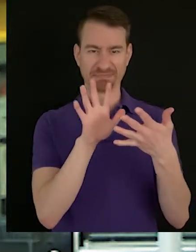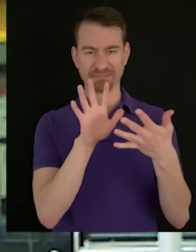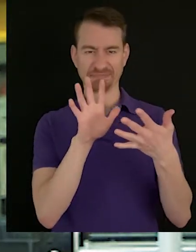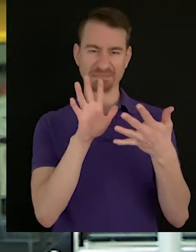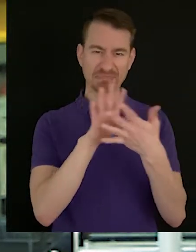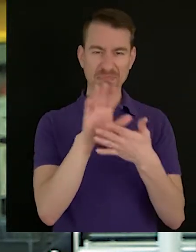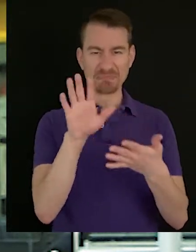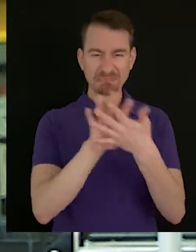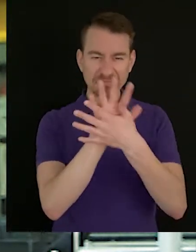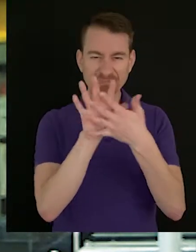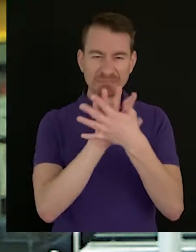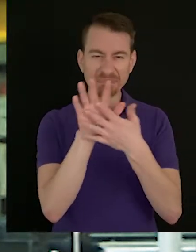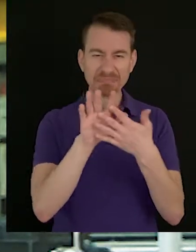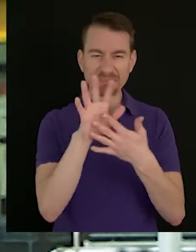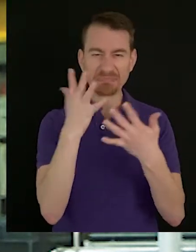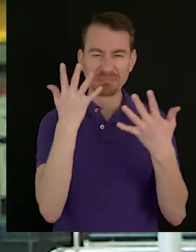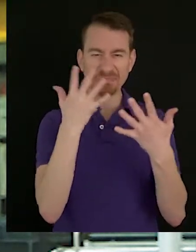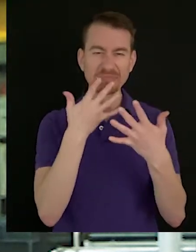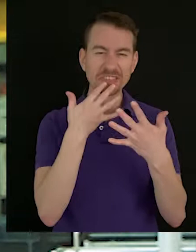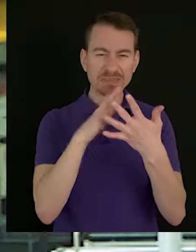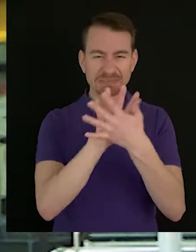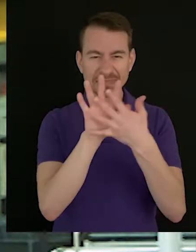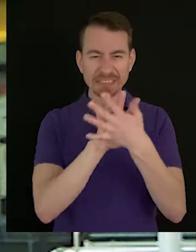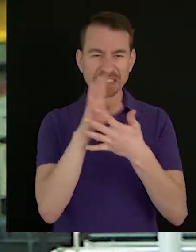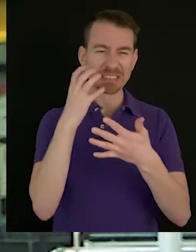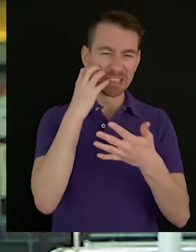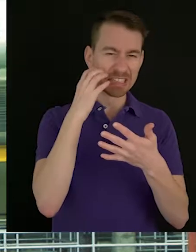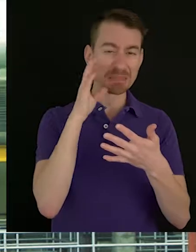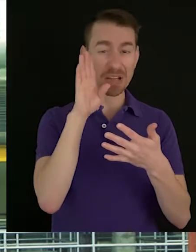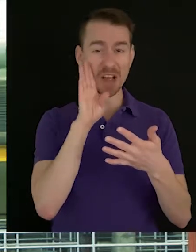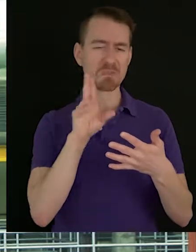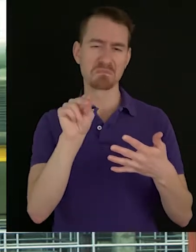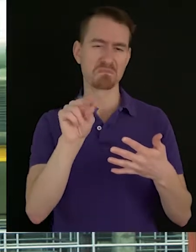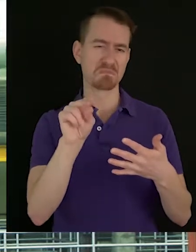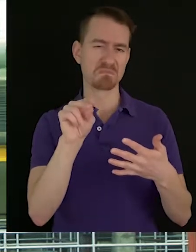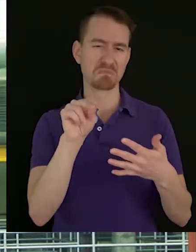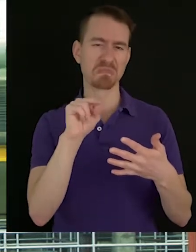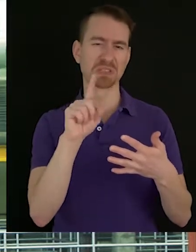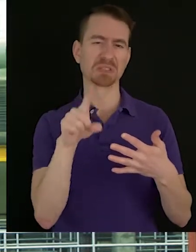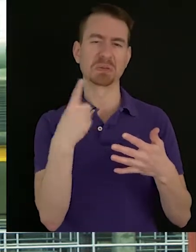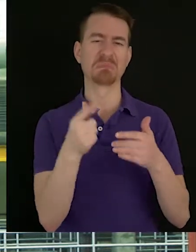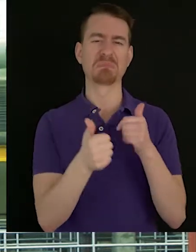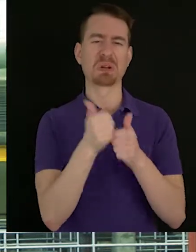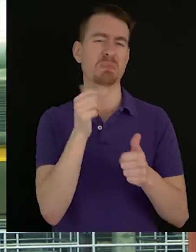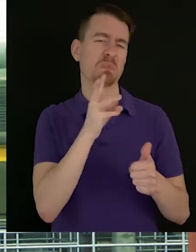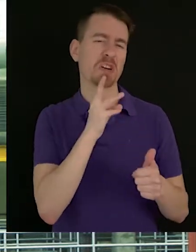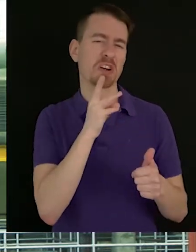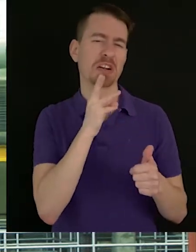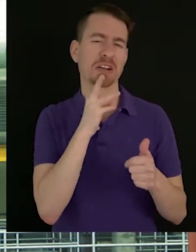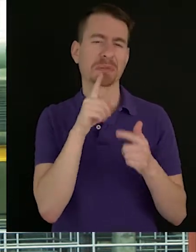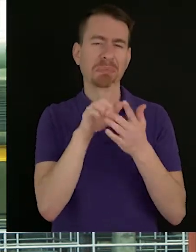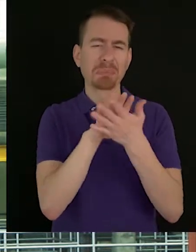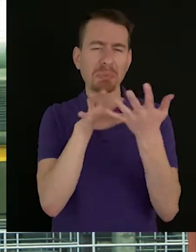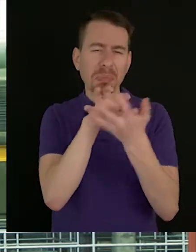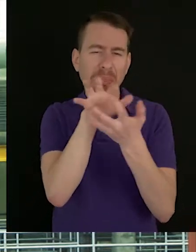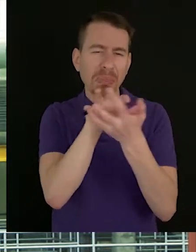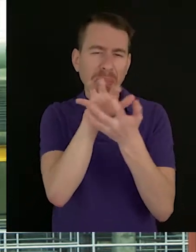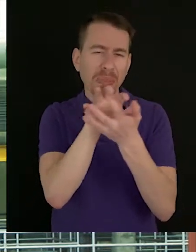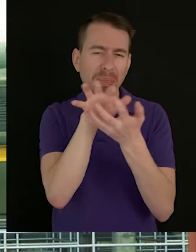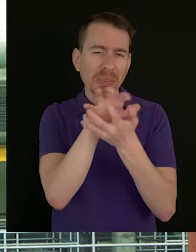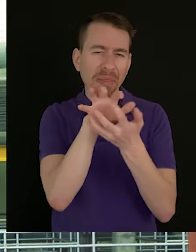It's slightly muddy water, and the reason it isn't as thick and as dark as most people think is because it's mostly